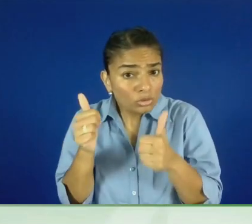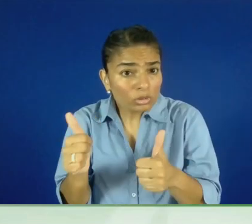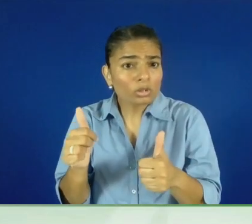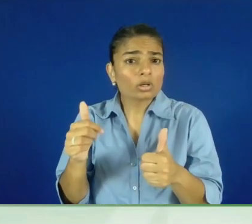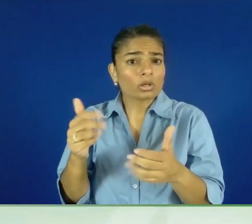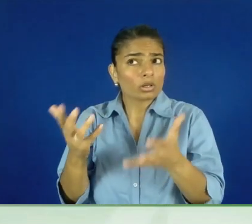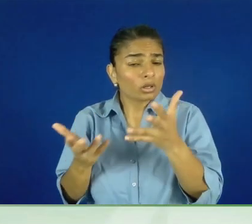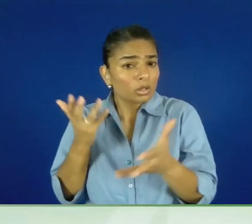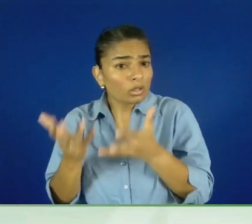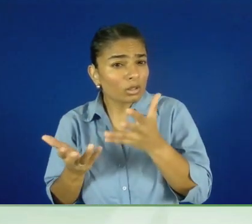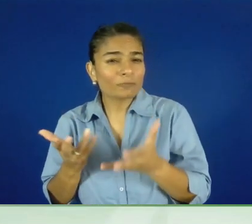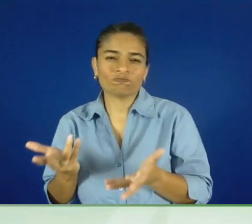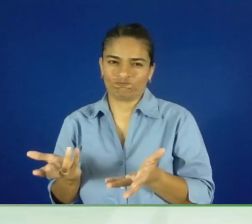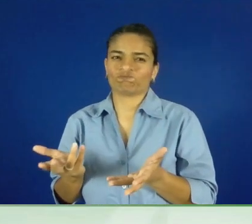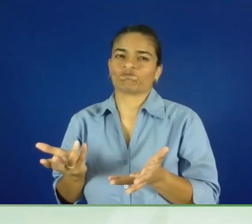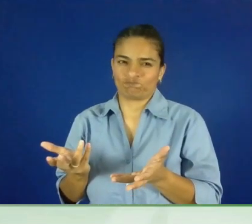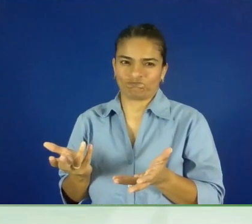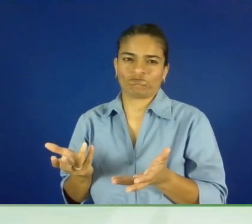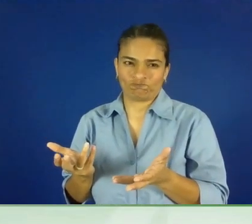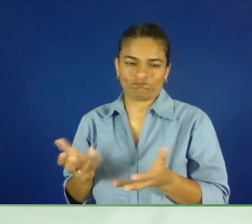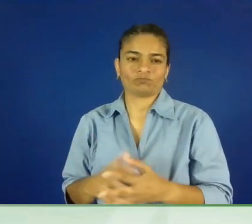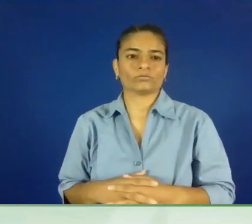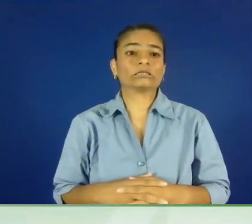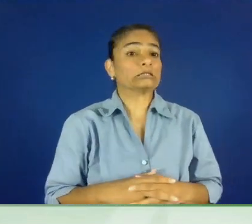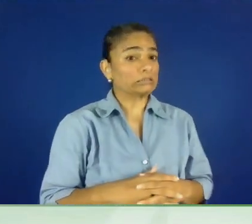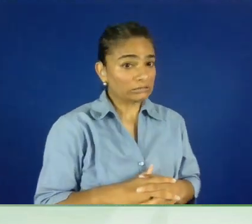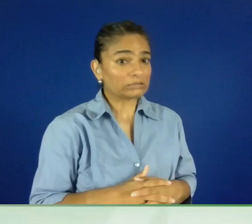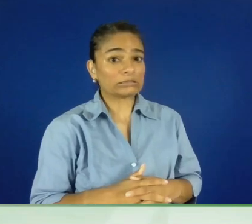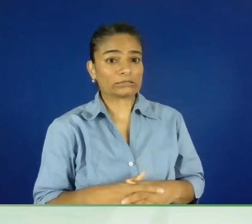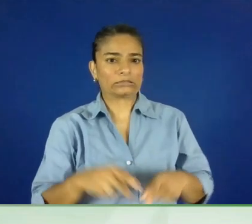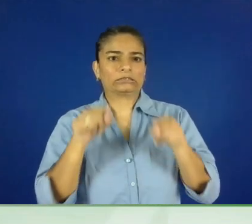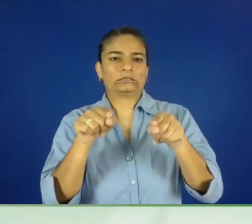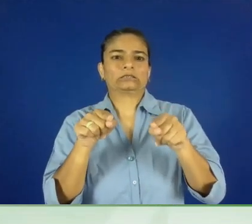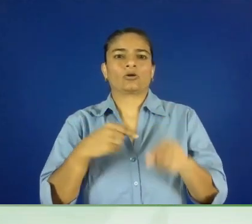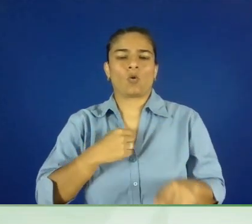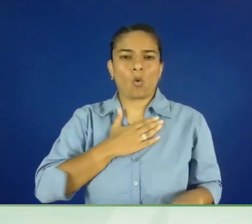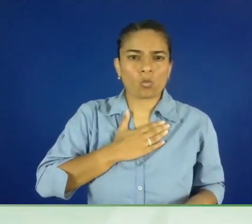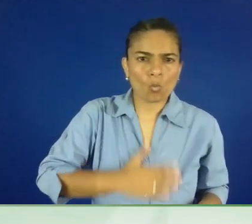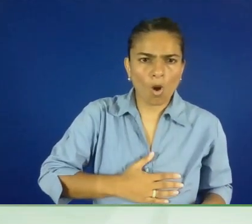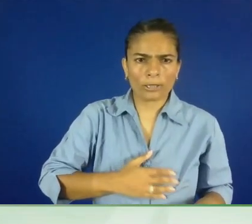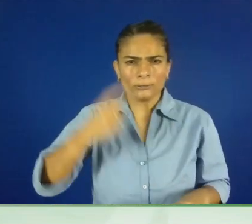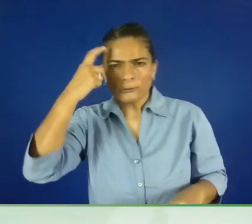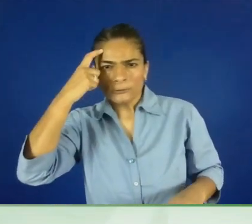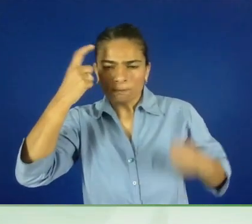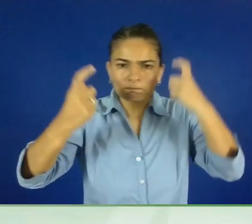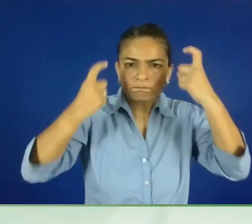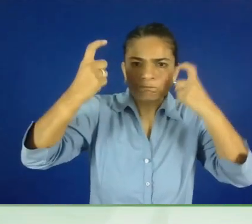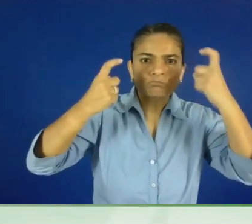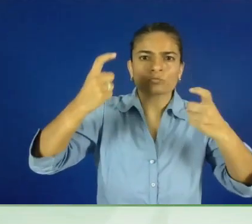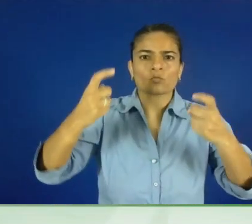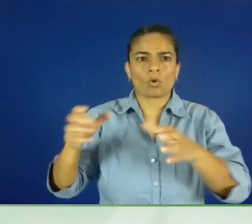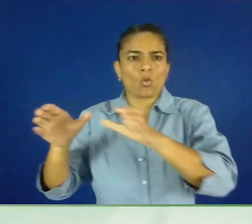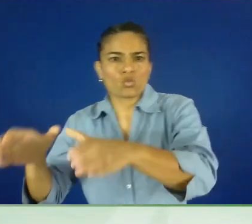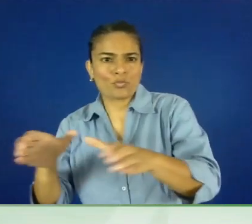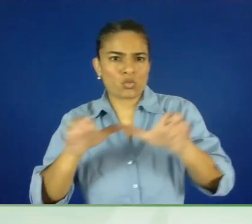that's what we're trying to do with this group. And so in this collaboration we have, one of the ideas is we